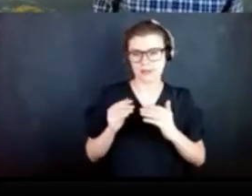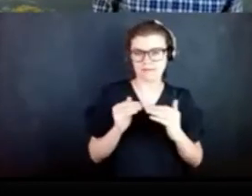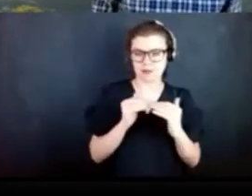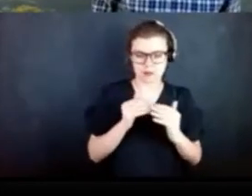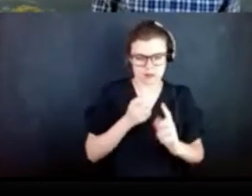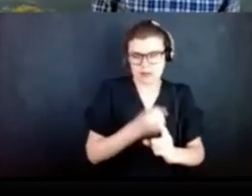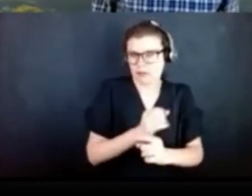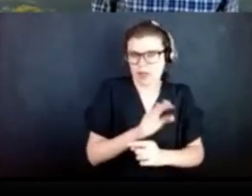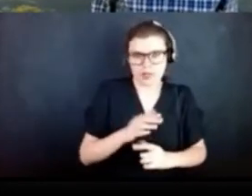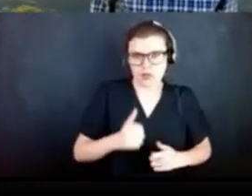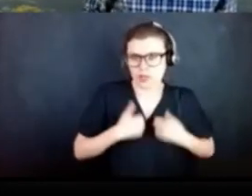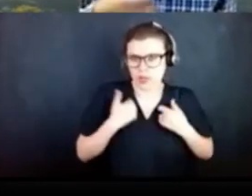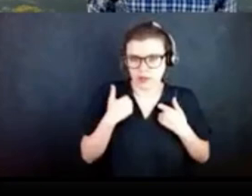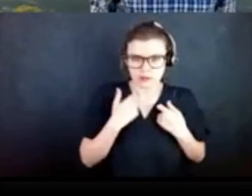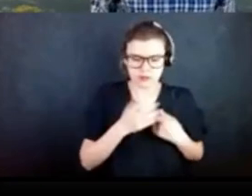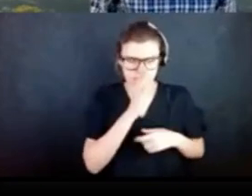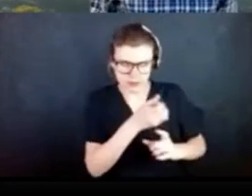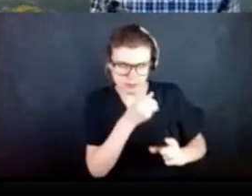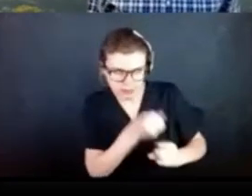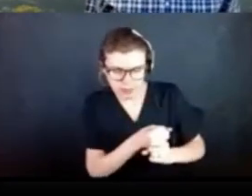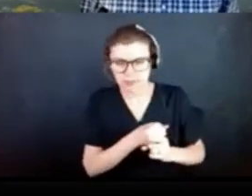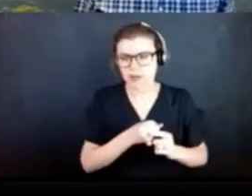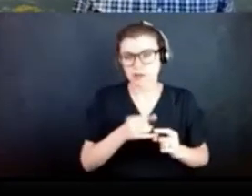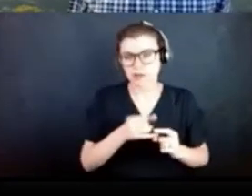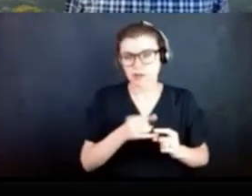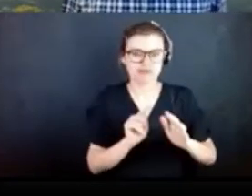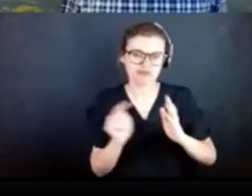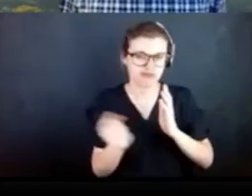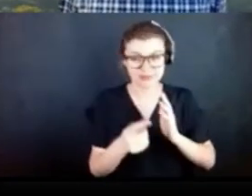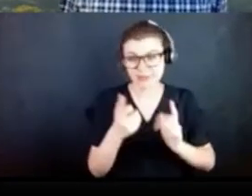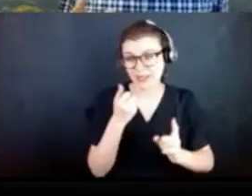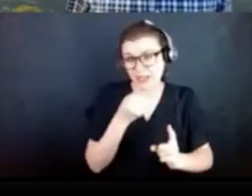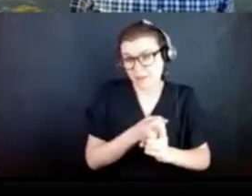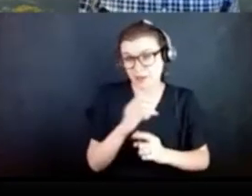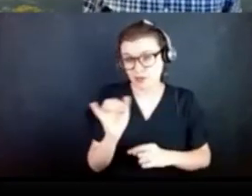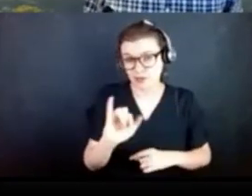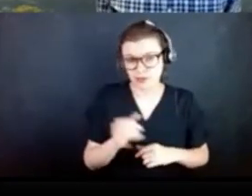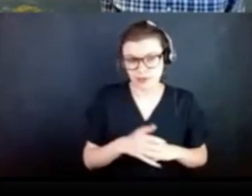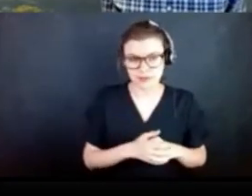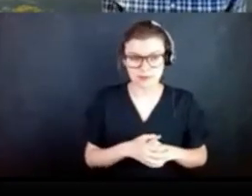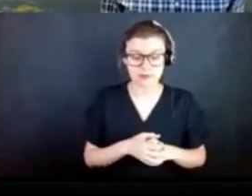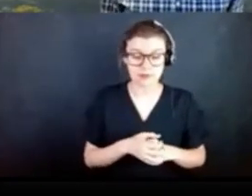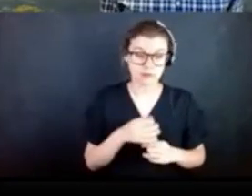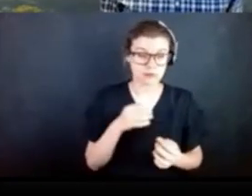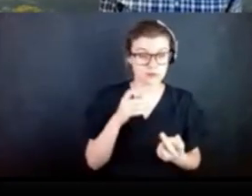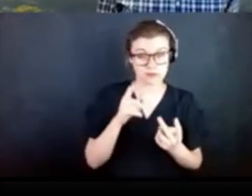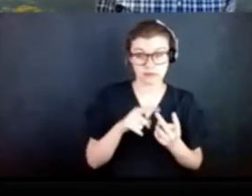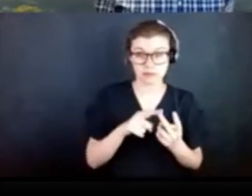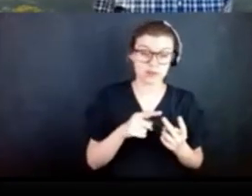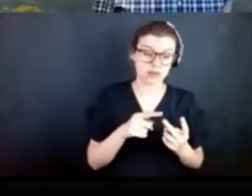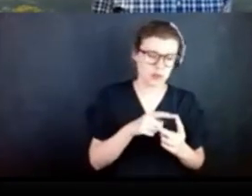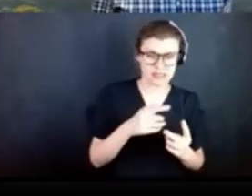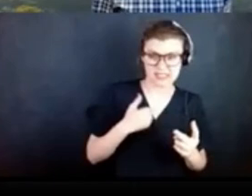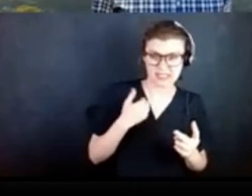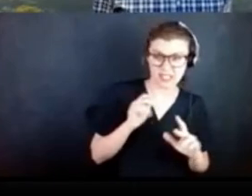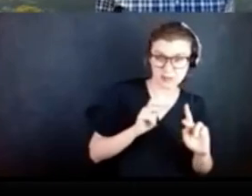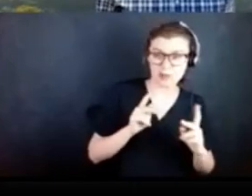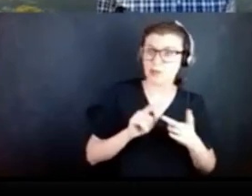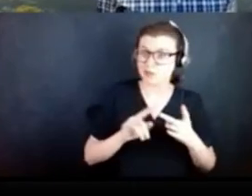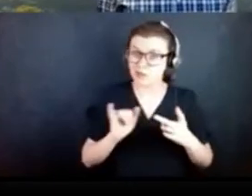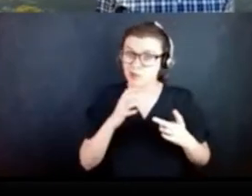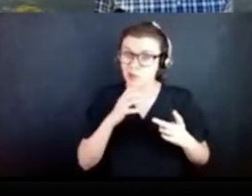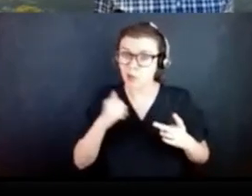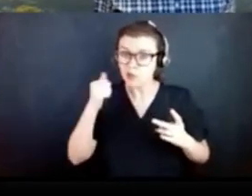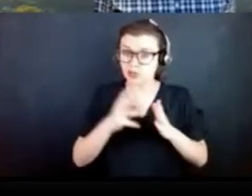And we can also see not so young people being affected by networks in the context